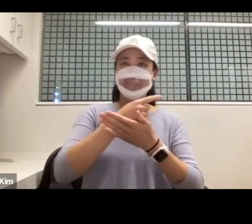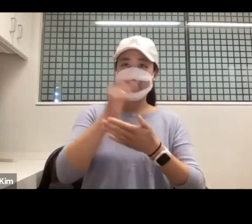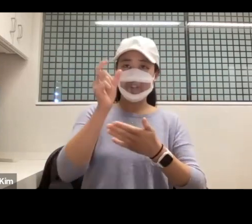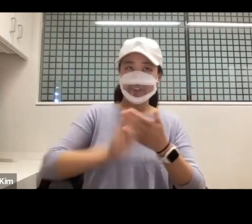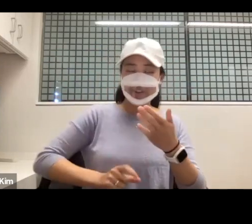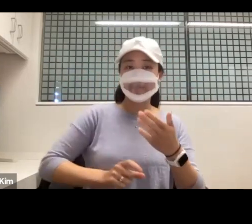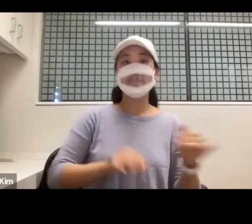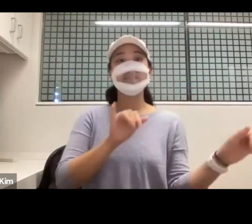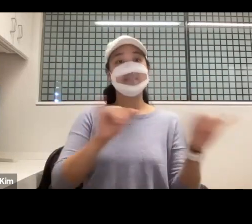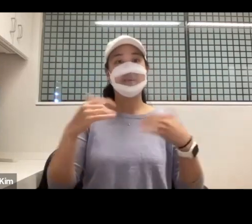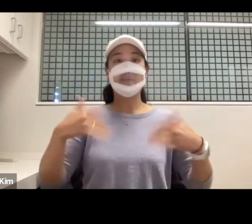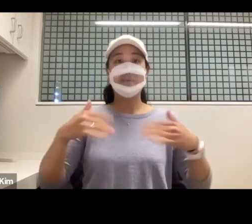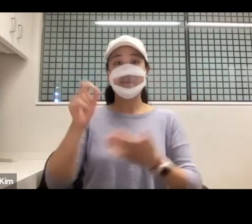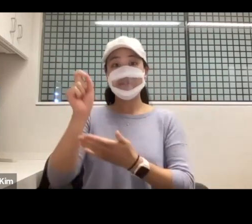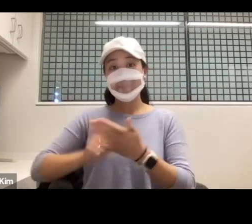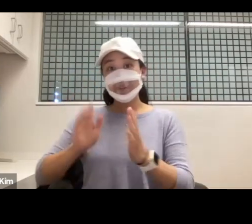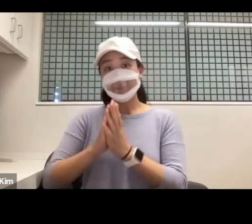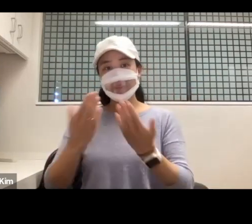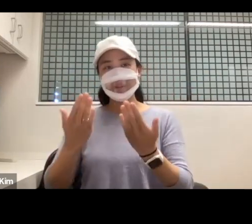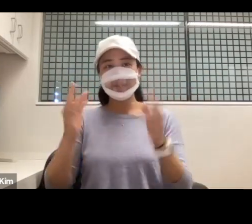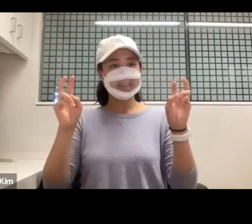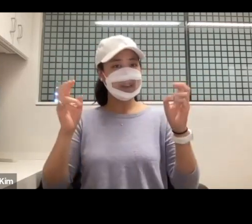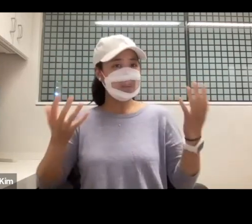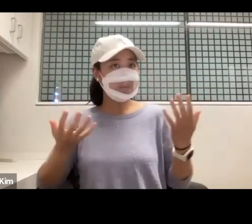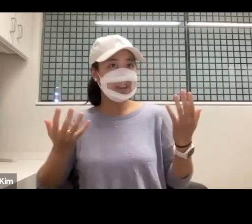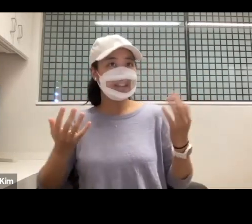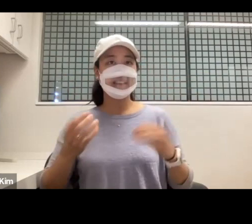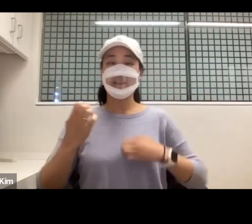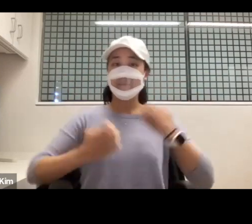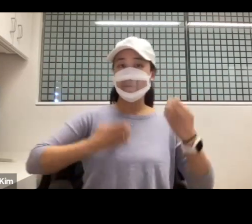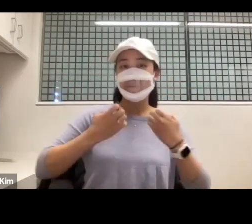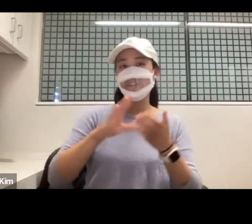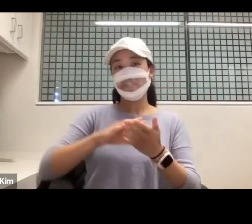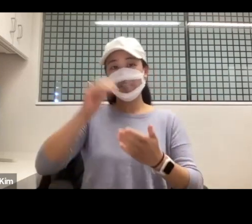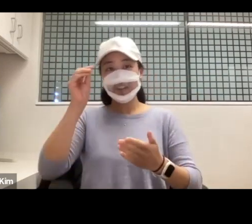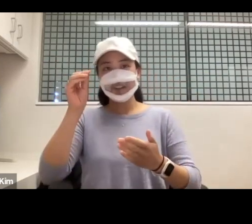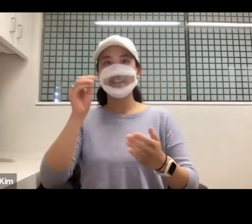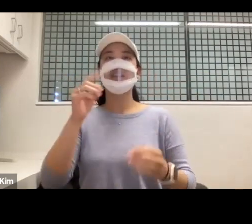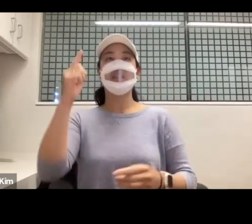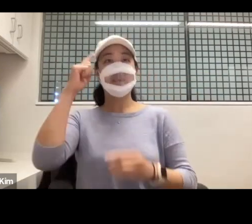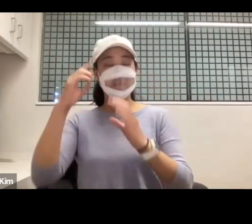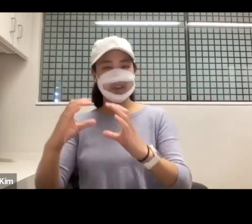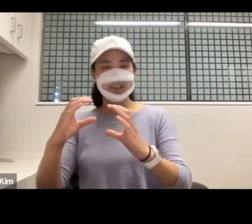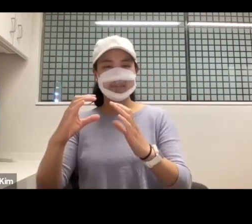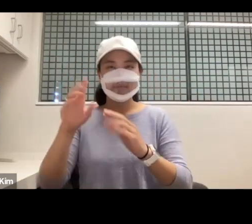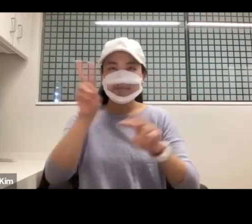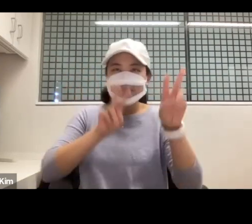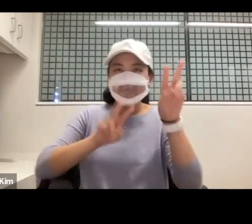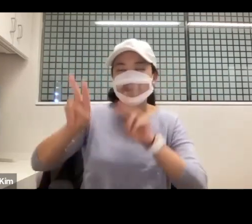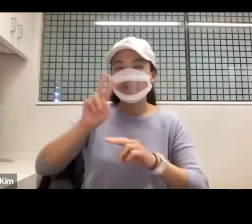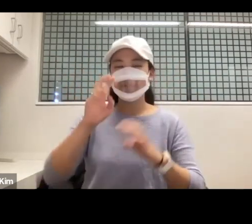to 2018. She's an accomplished author, publishing dozens of peer-reviewed scientific articles, and wrote a book